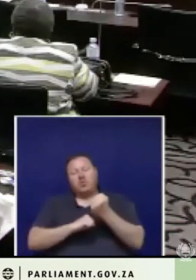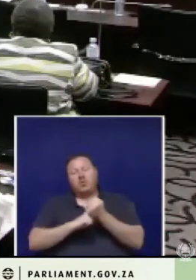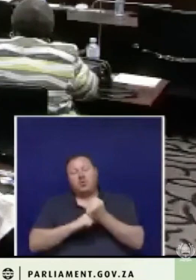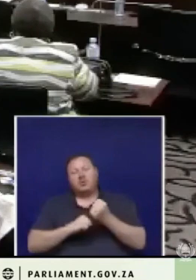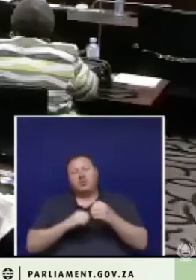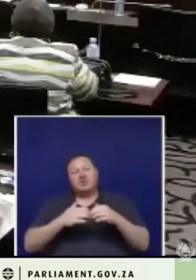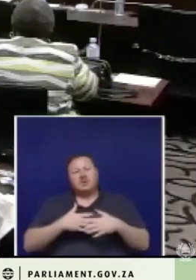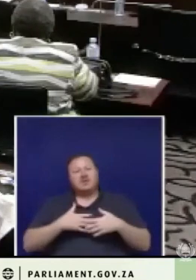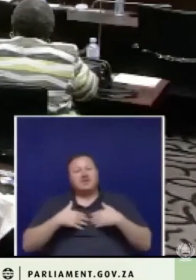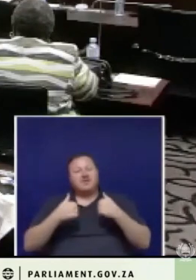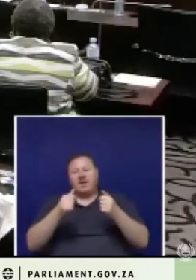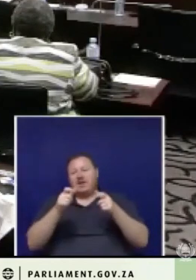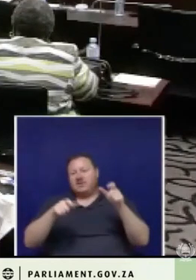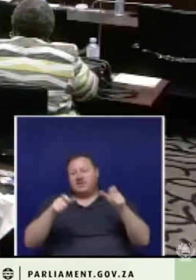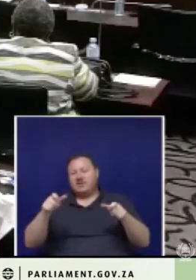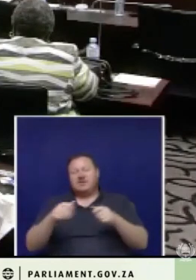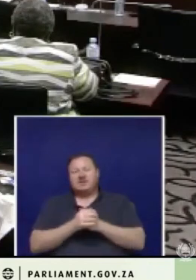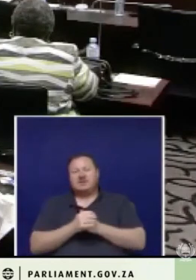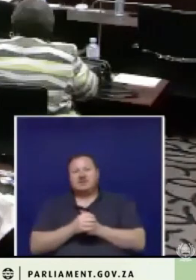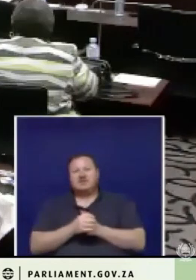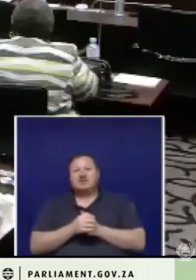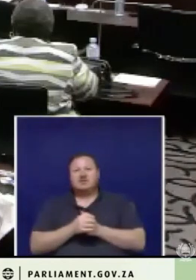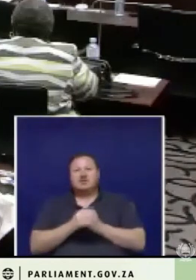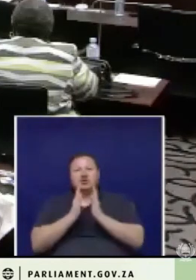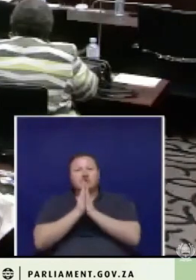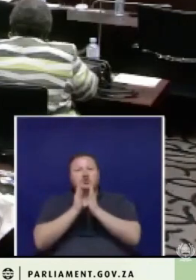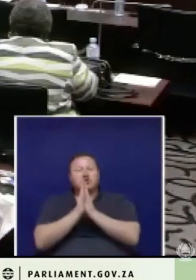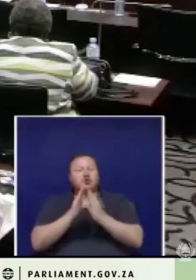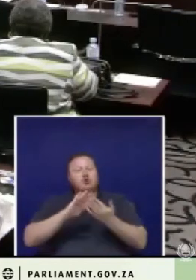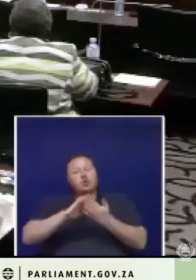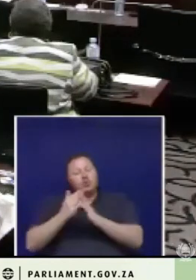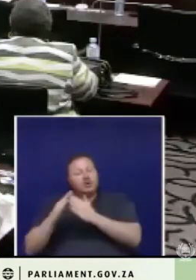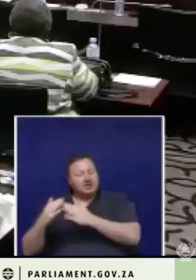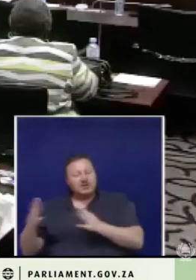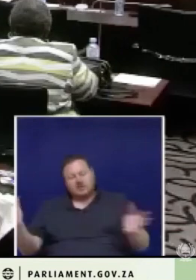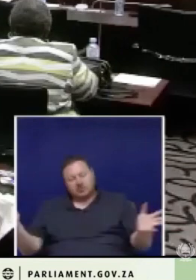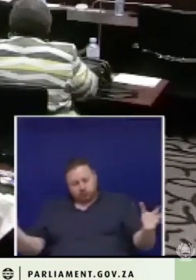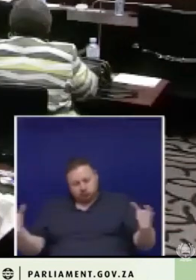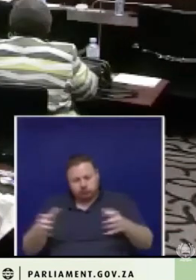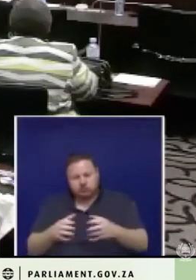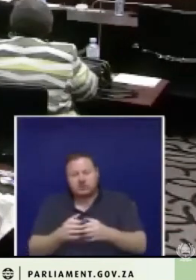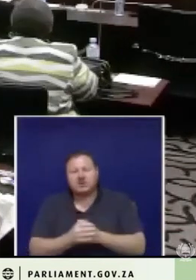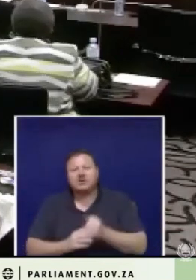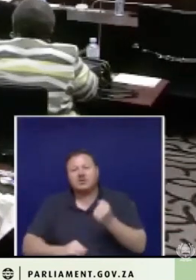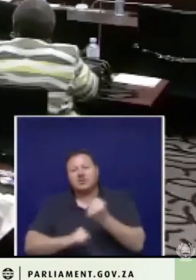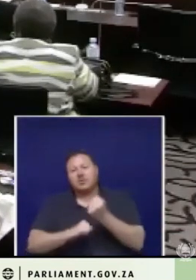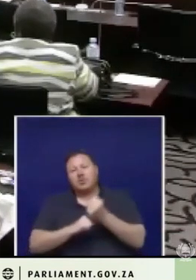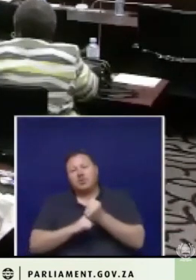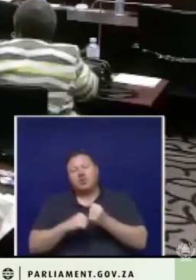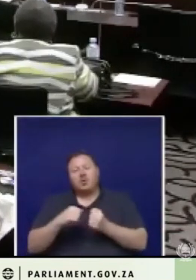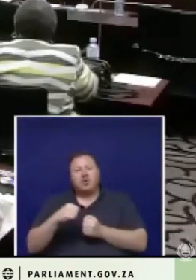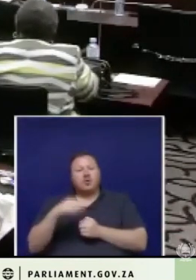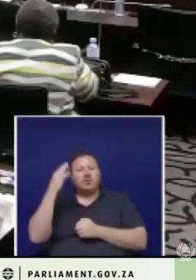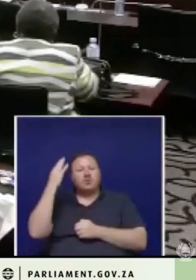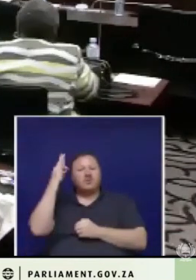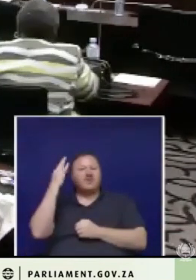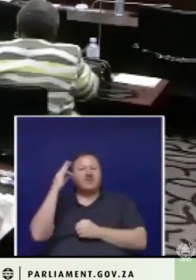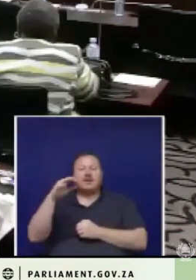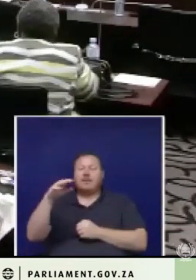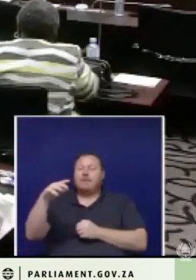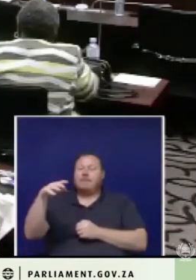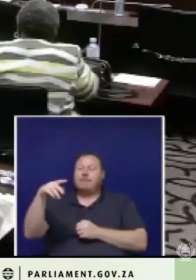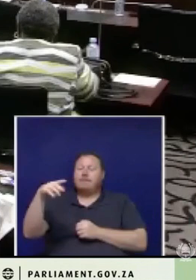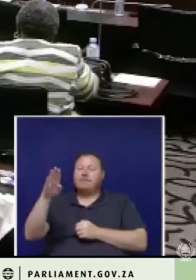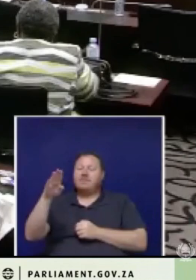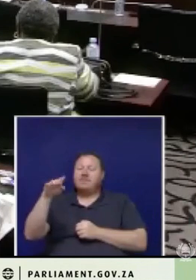mobilize faith communities against GBV. We support Professor Jantjies, Director of the Parliamentary Budget